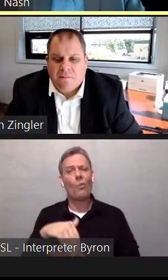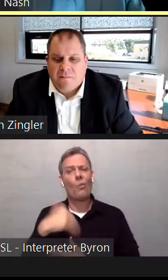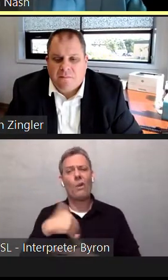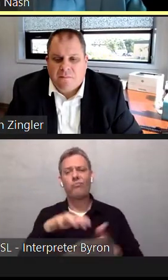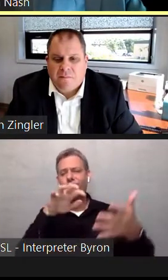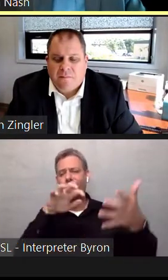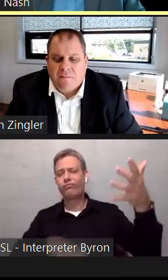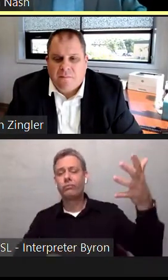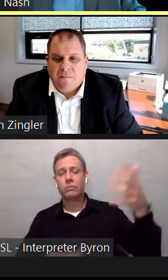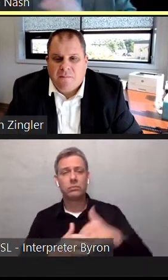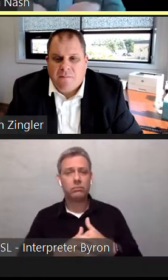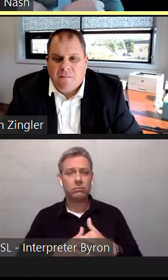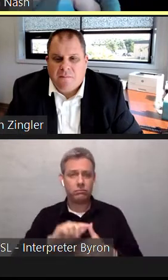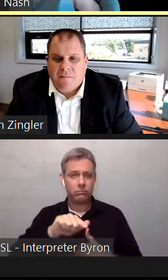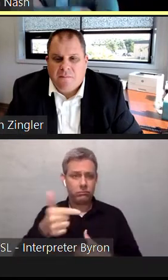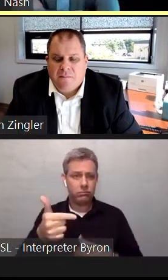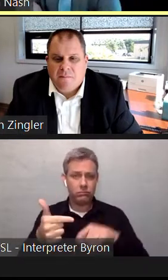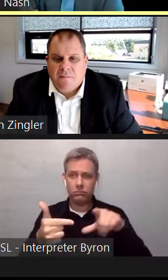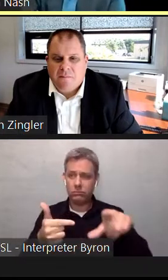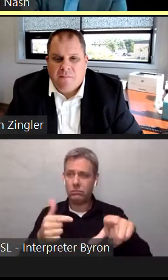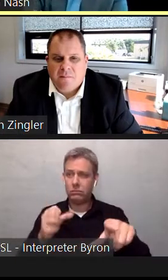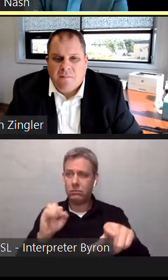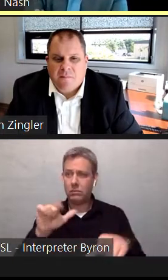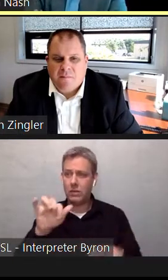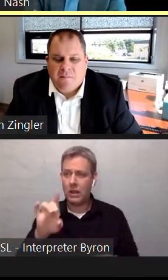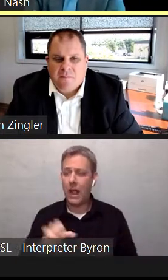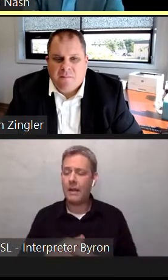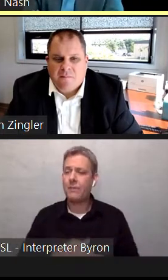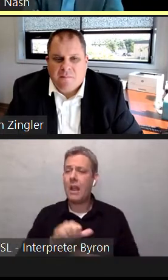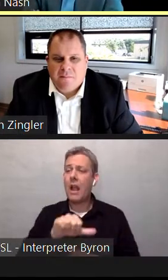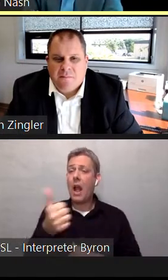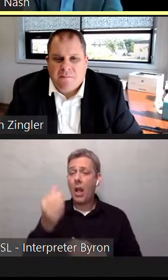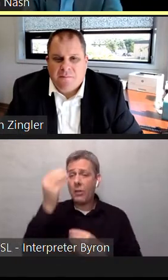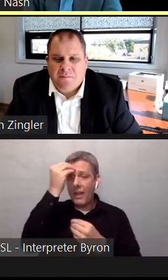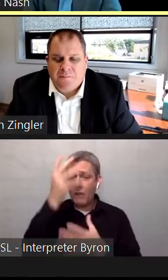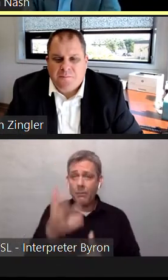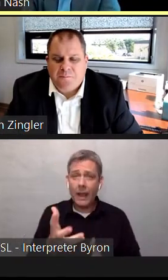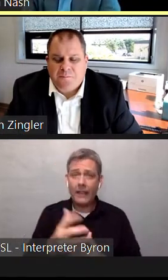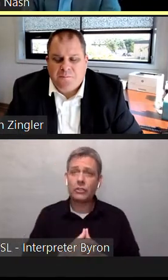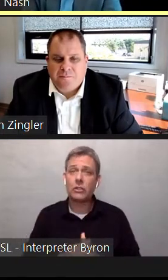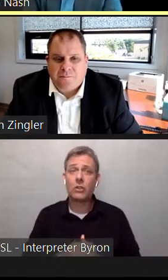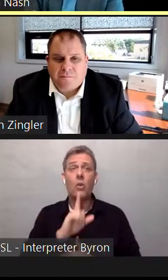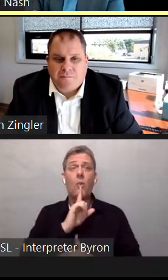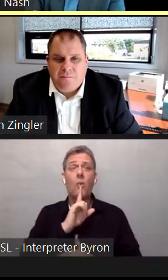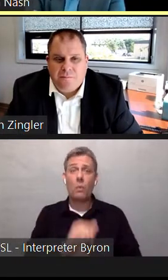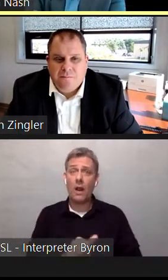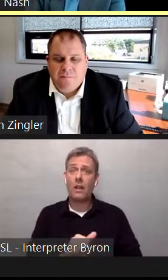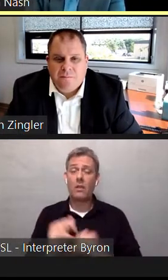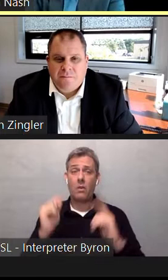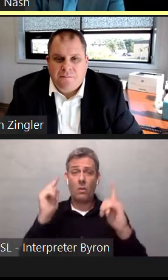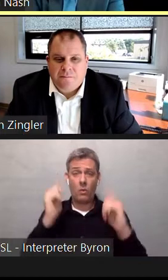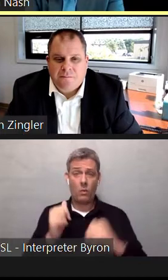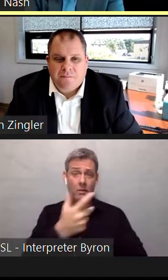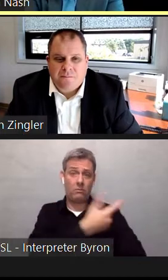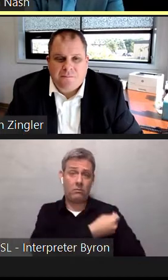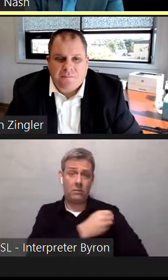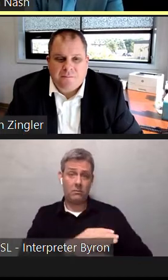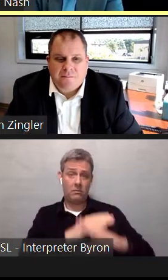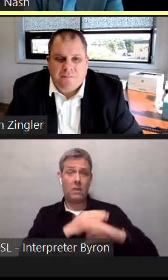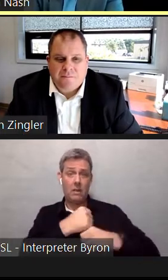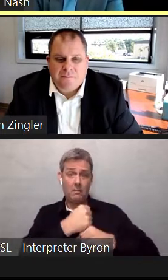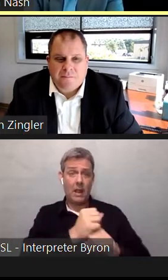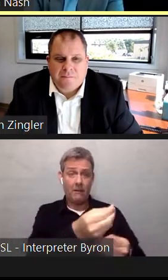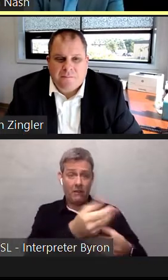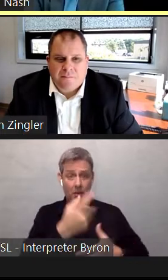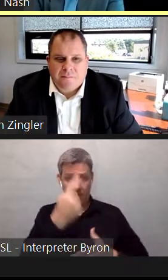up. Other information that obviously when vaccinations were made available to us in January,